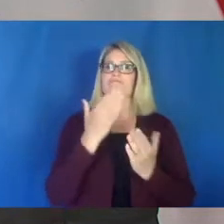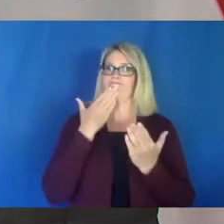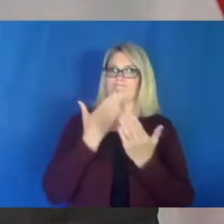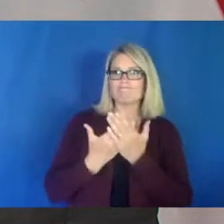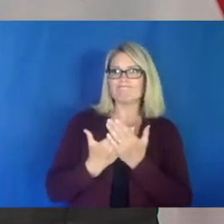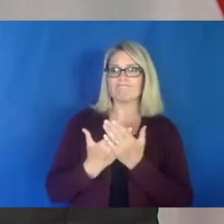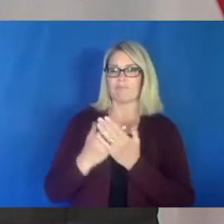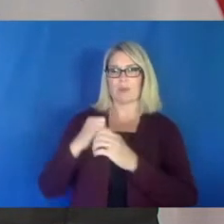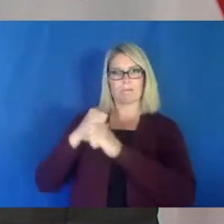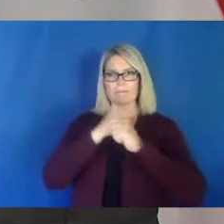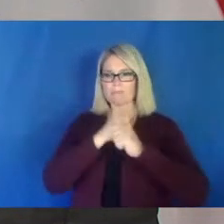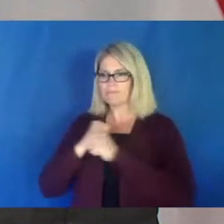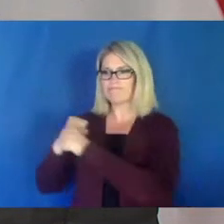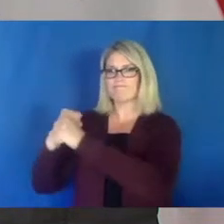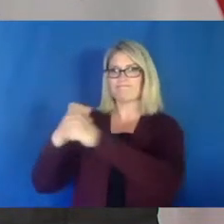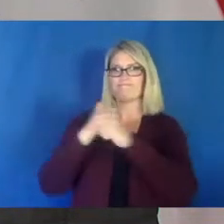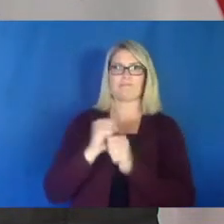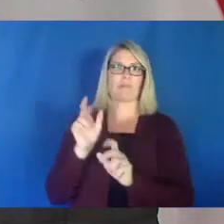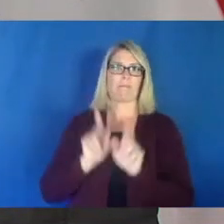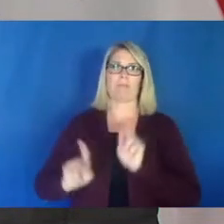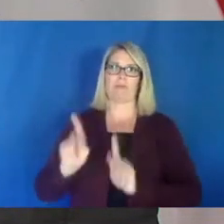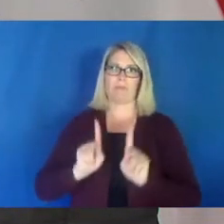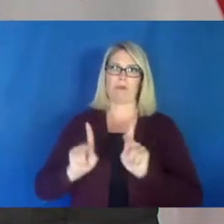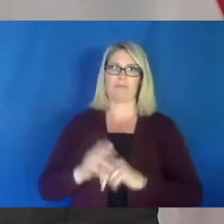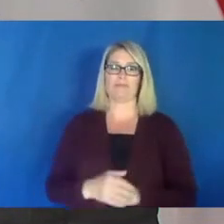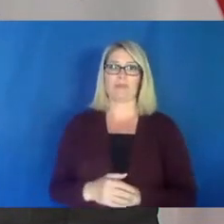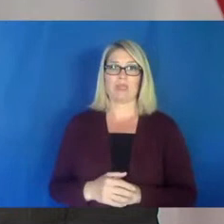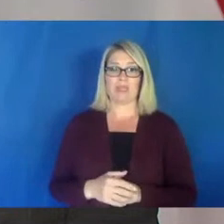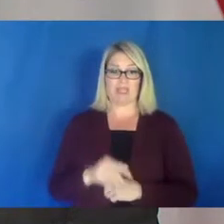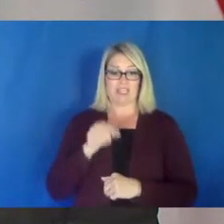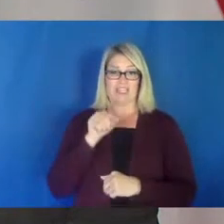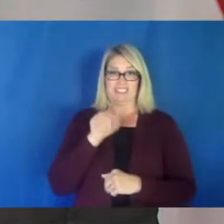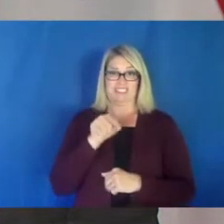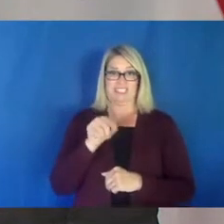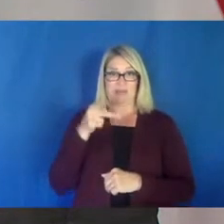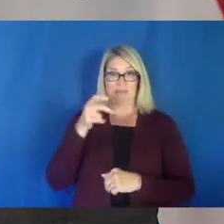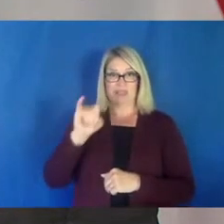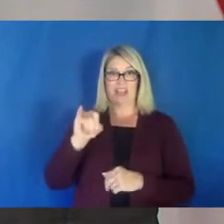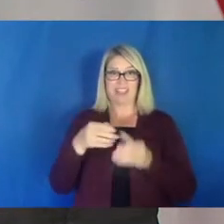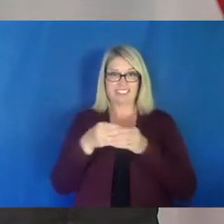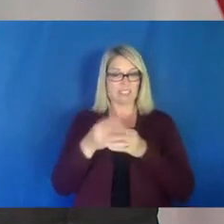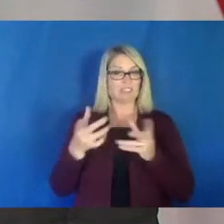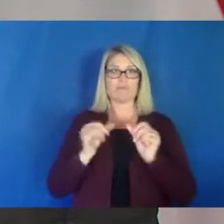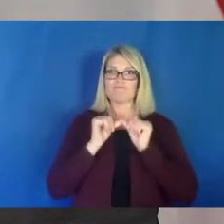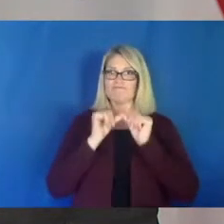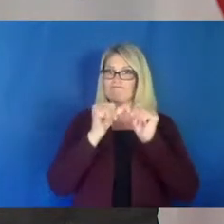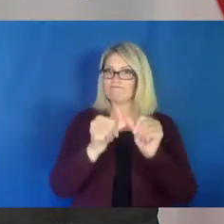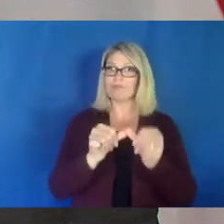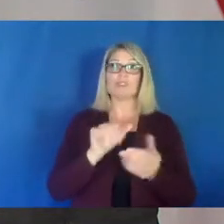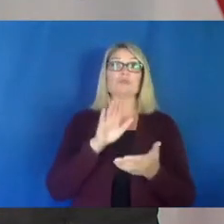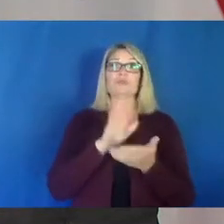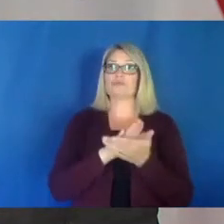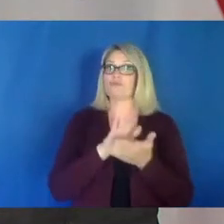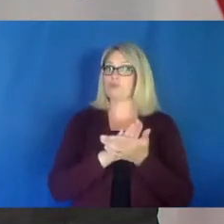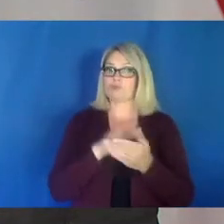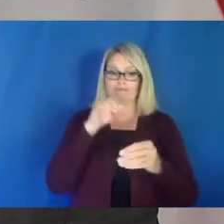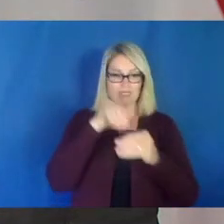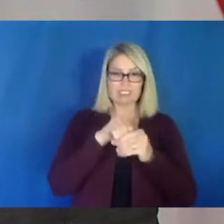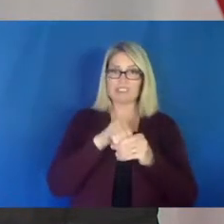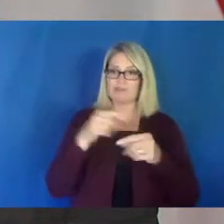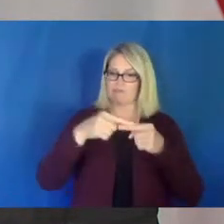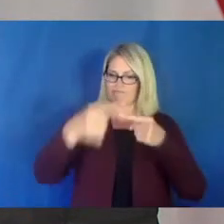from COVID. We're the only jurisdiction to have had in-school learning for all students for the entire school